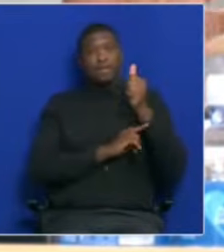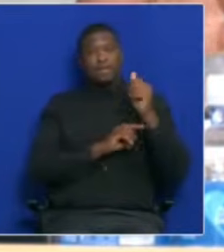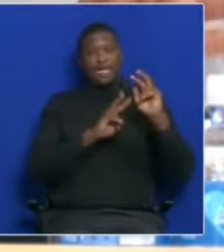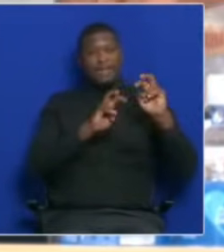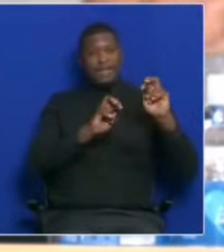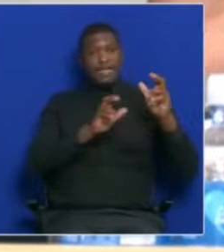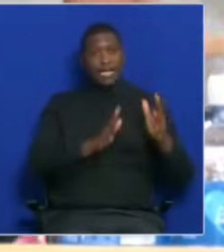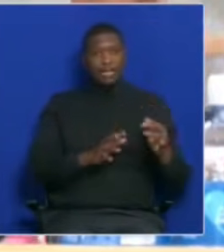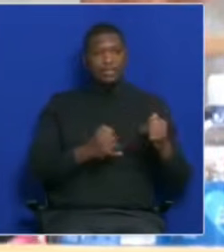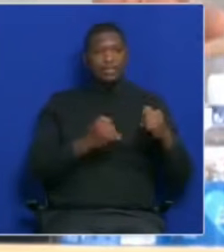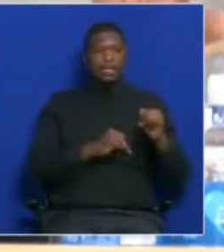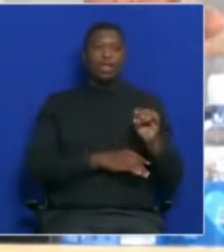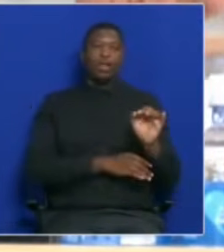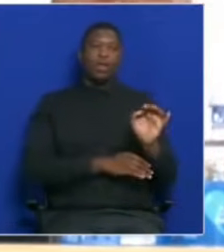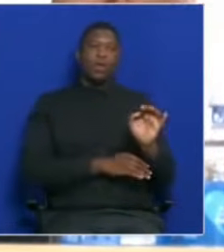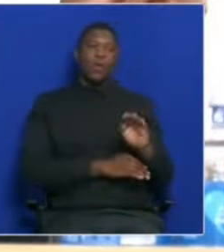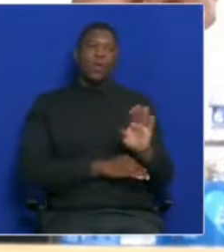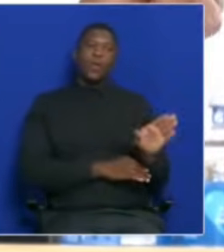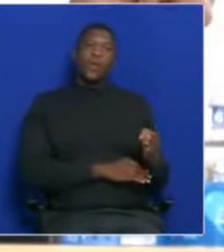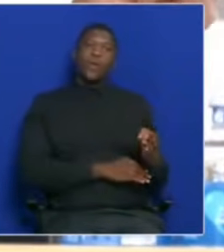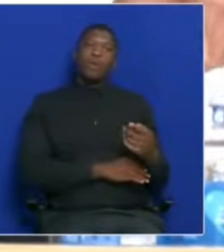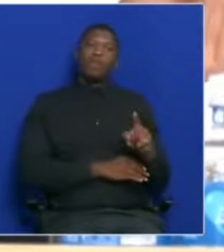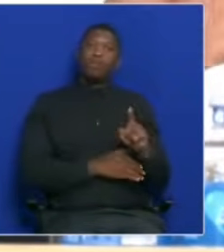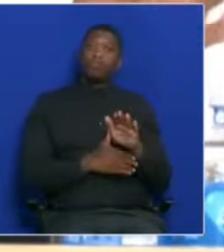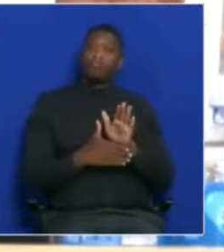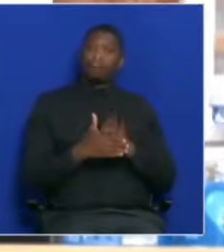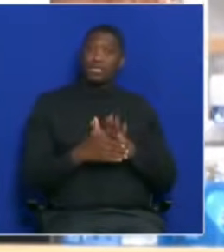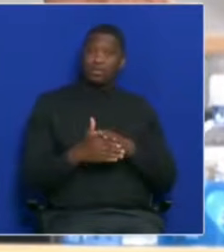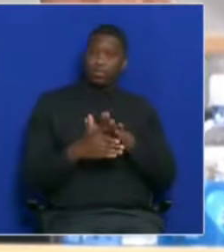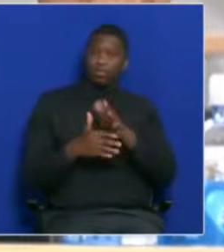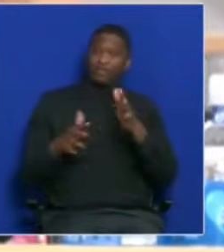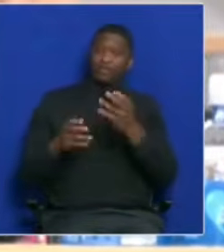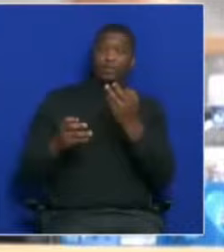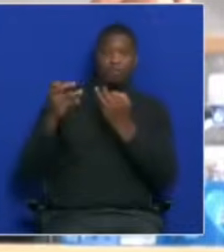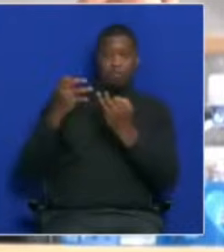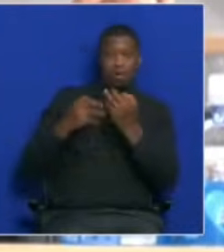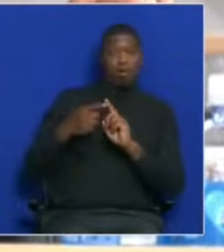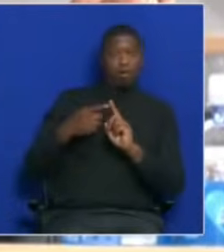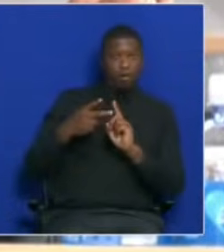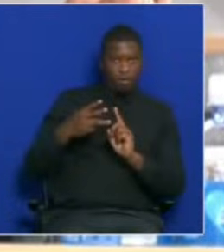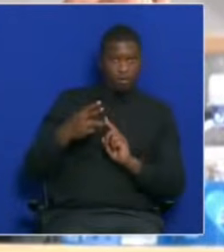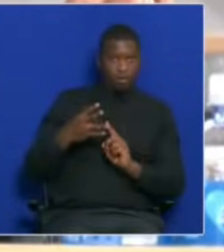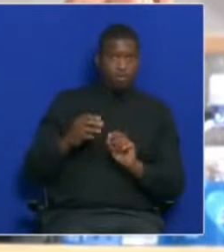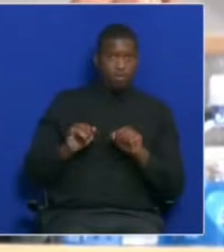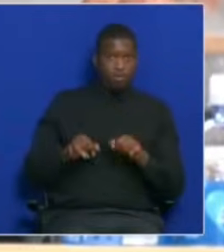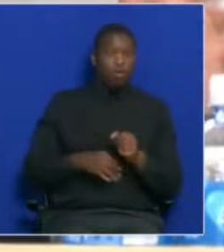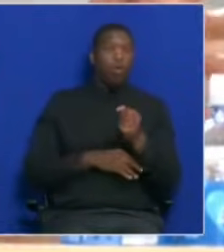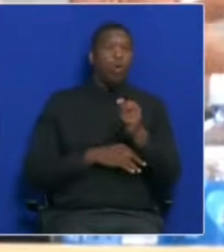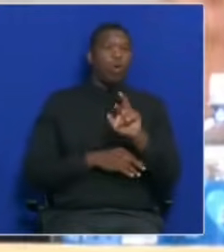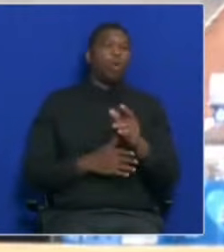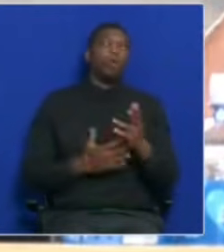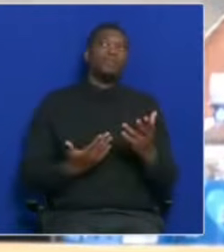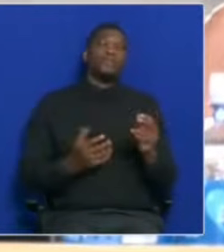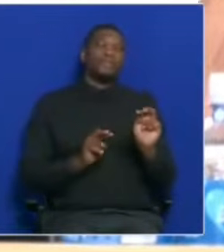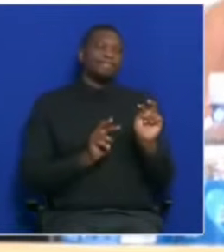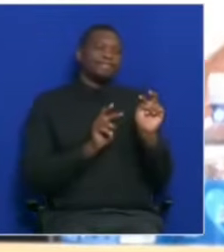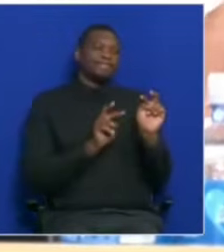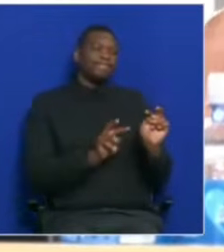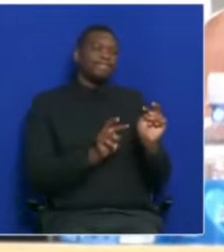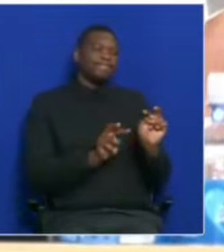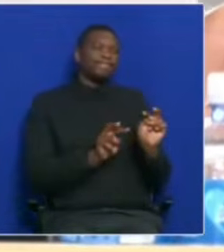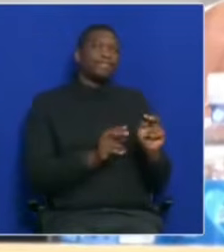for reasons that you give, or look at the perimeters of